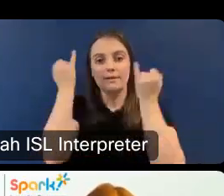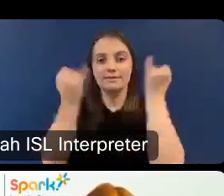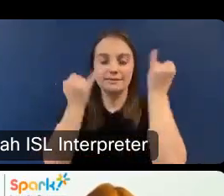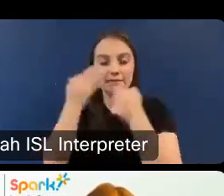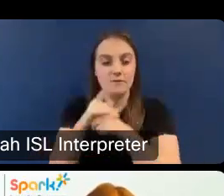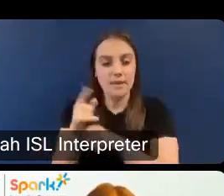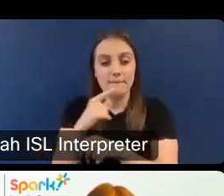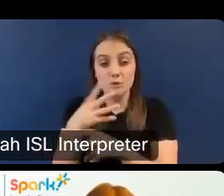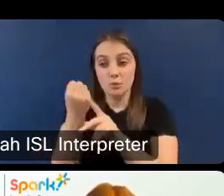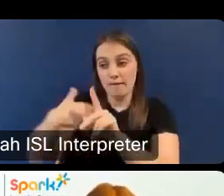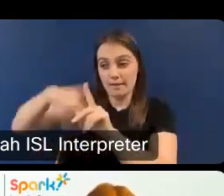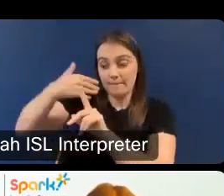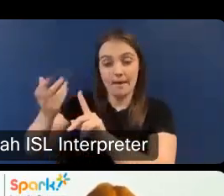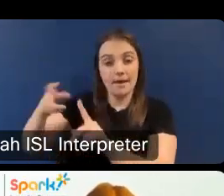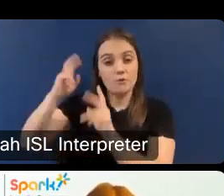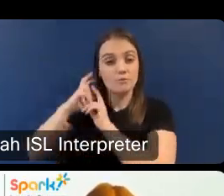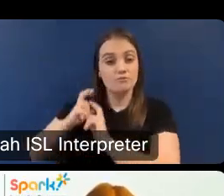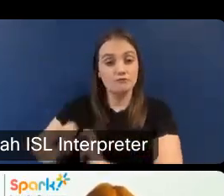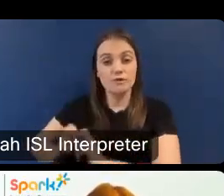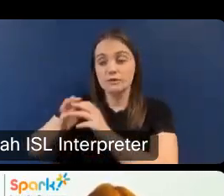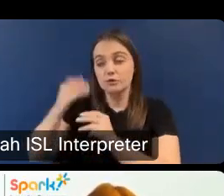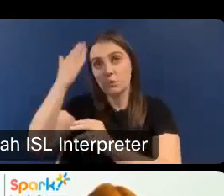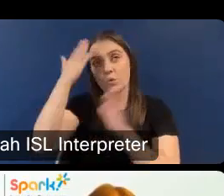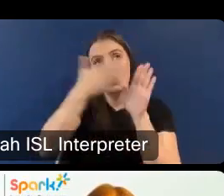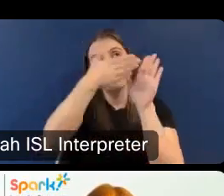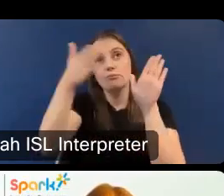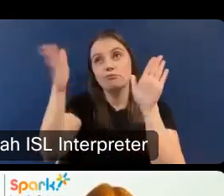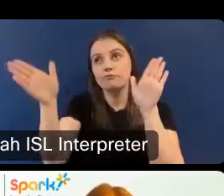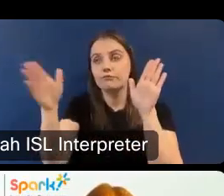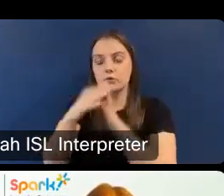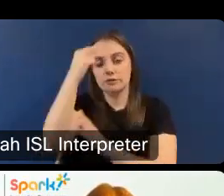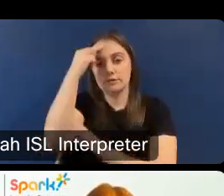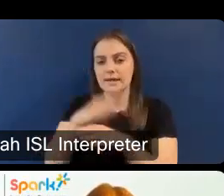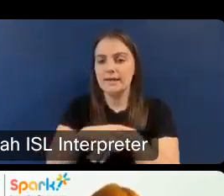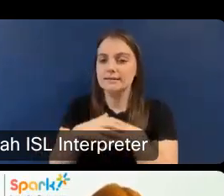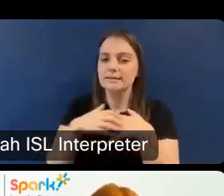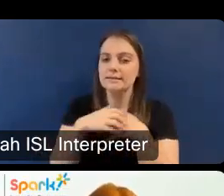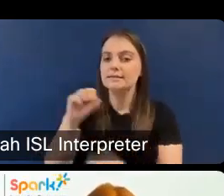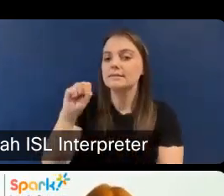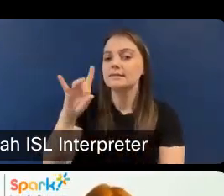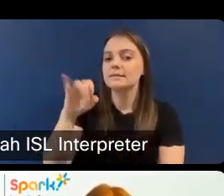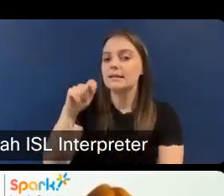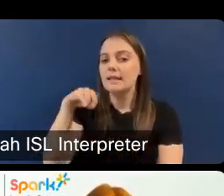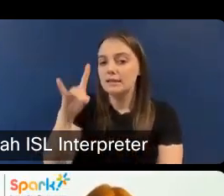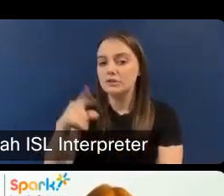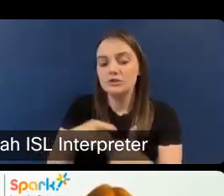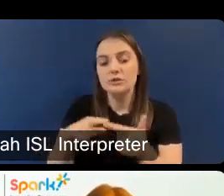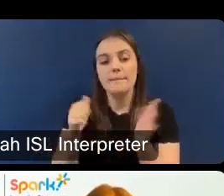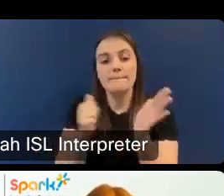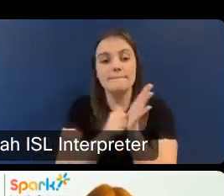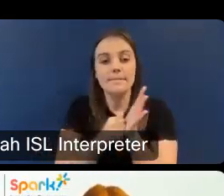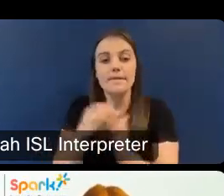by a much broader perspective of that problem, with sketches, whiteboarding, paper prototypes, then again,